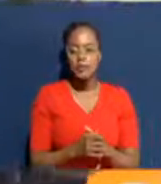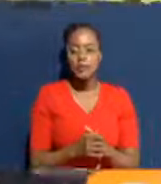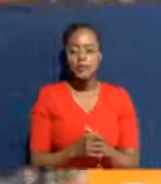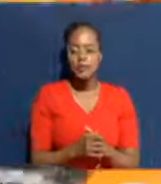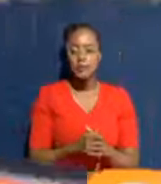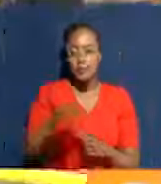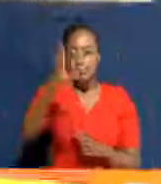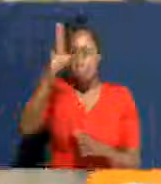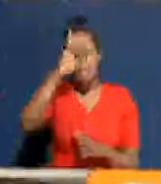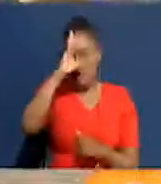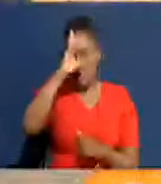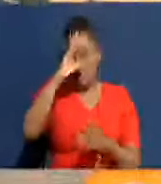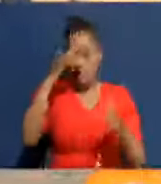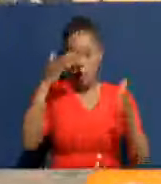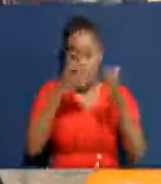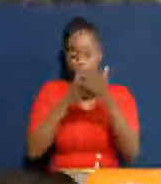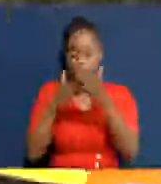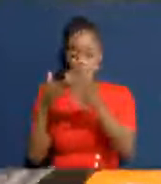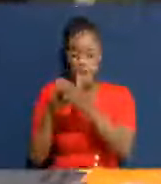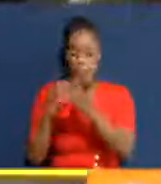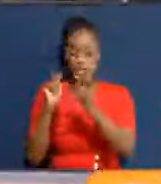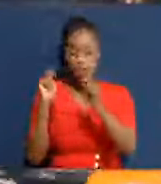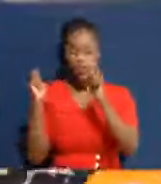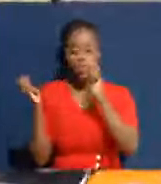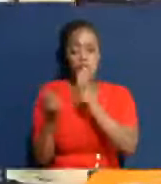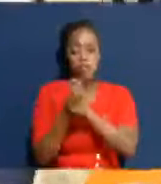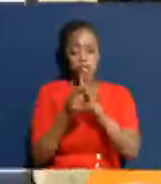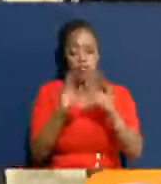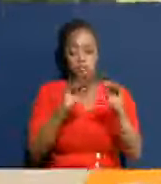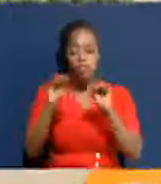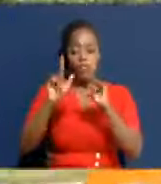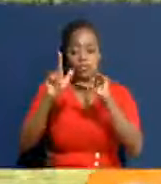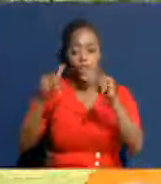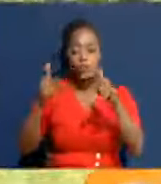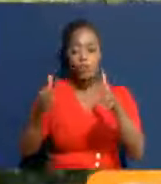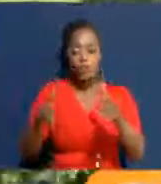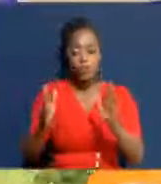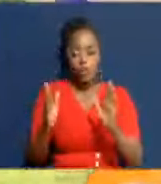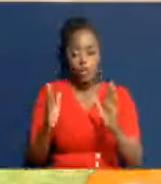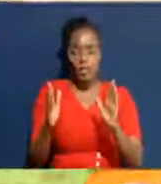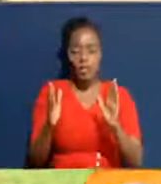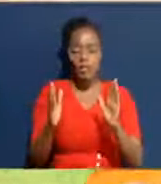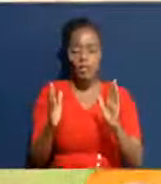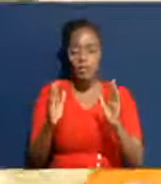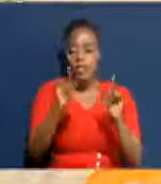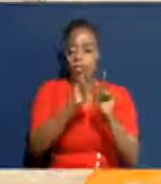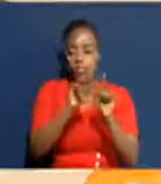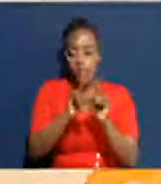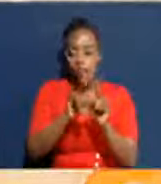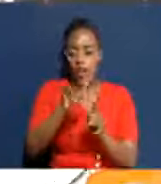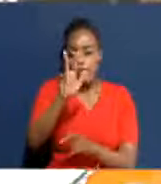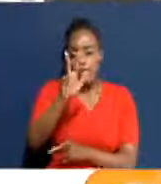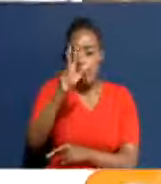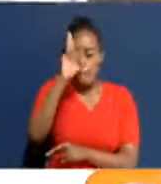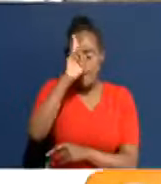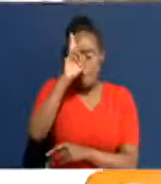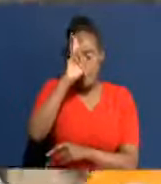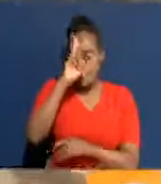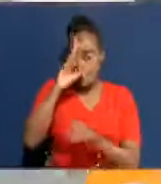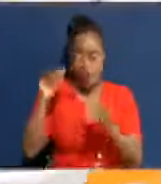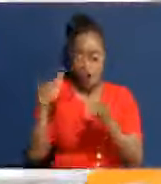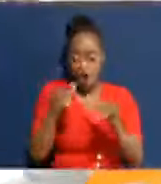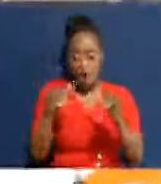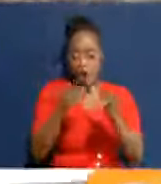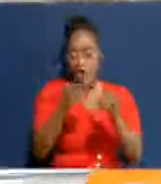A police roadblock forced the convoy to change course, heading to Limuru Road, as three police officers trailed the